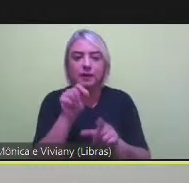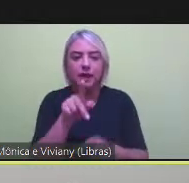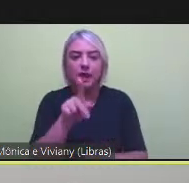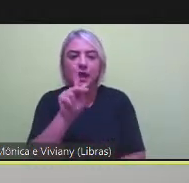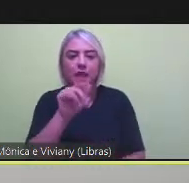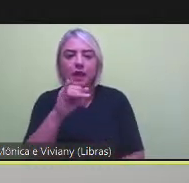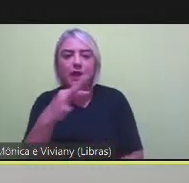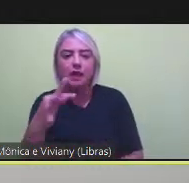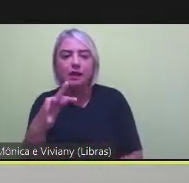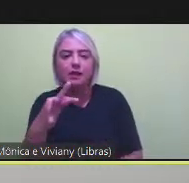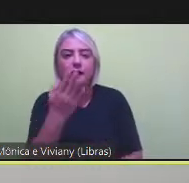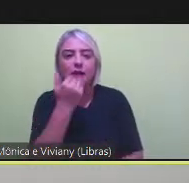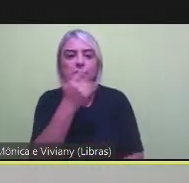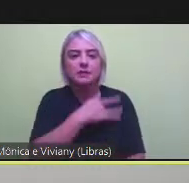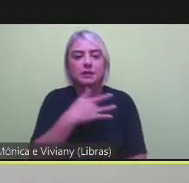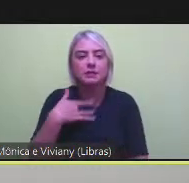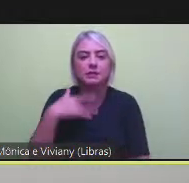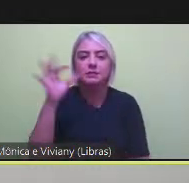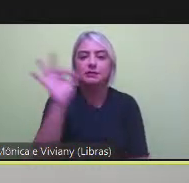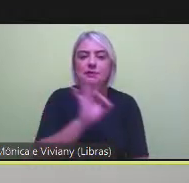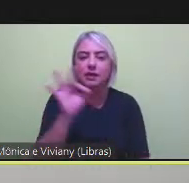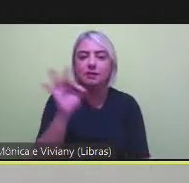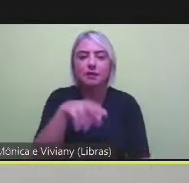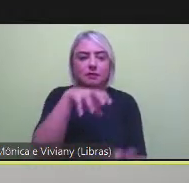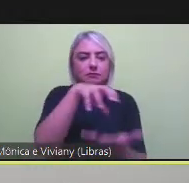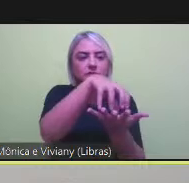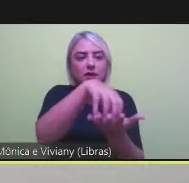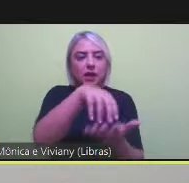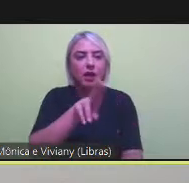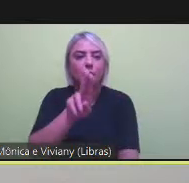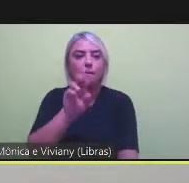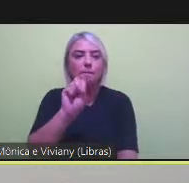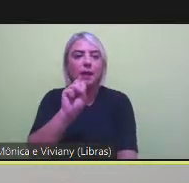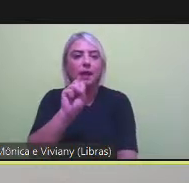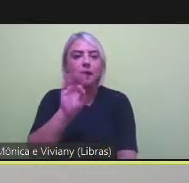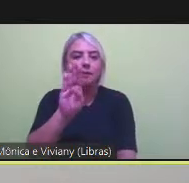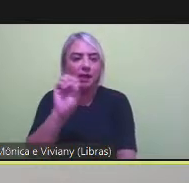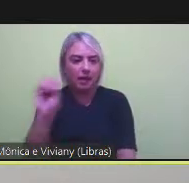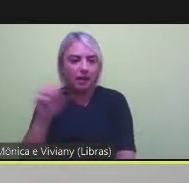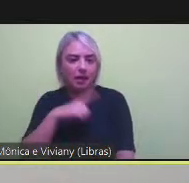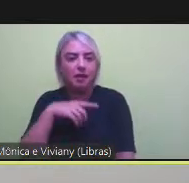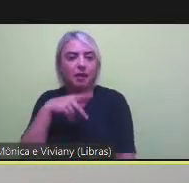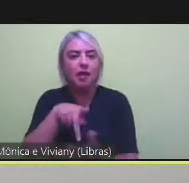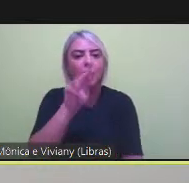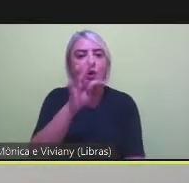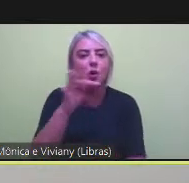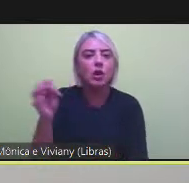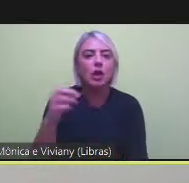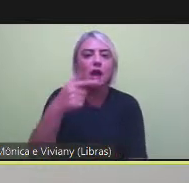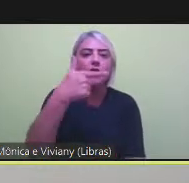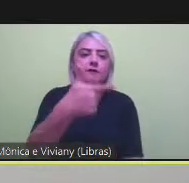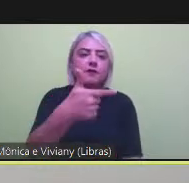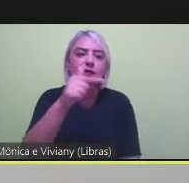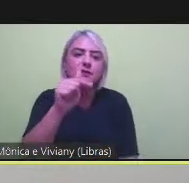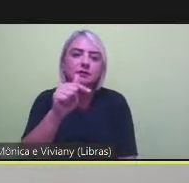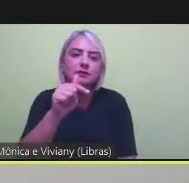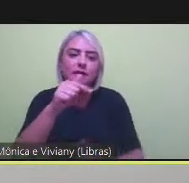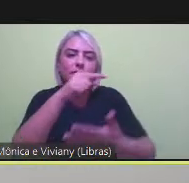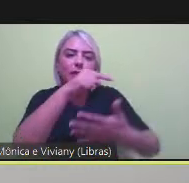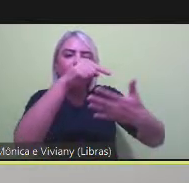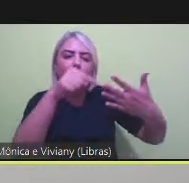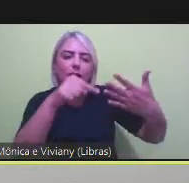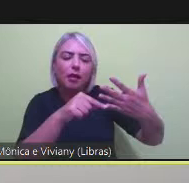kit for healthy food, nutrition, because we have in all our basic care units. It has